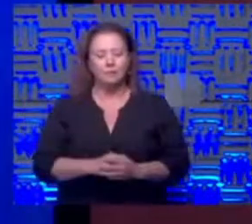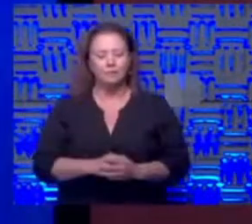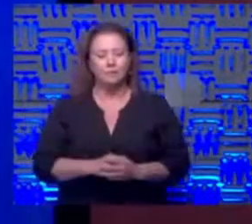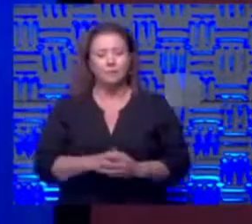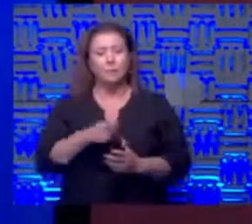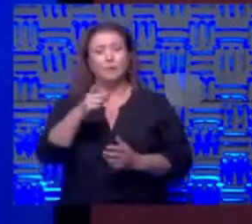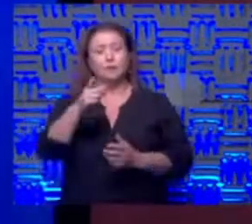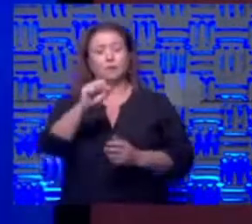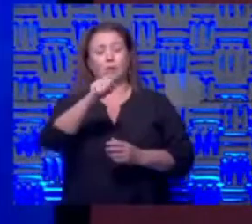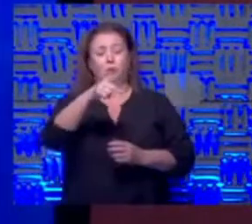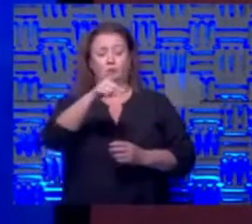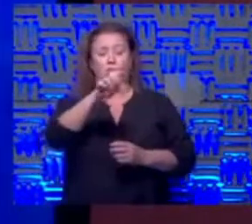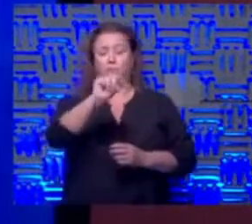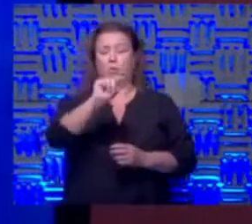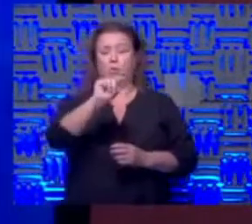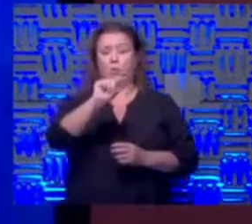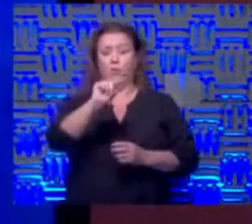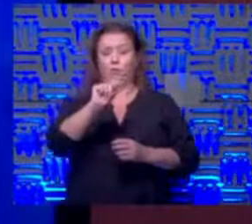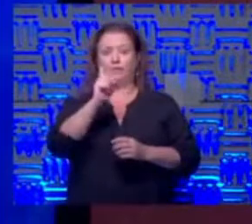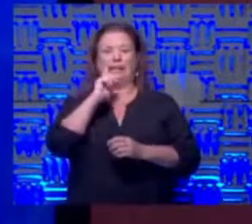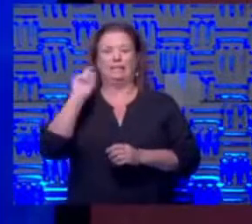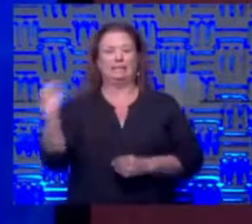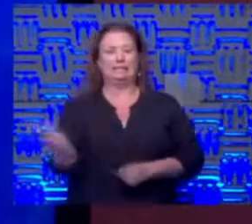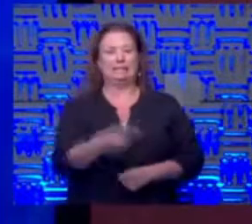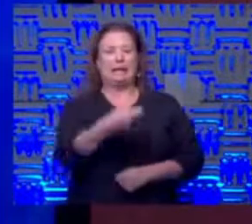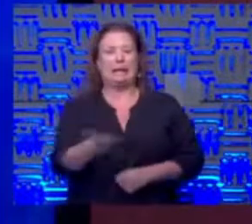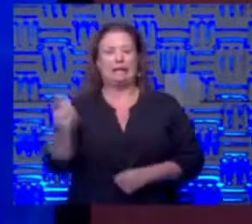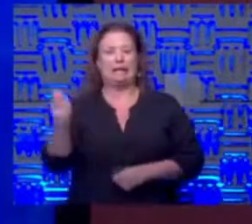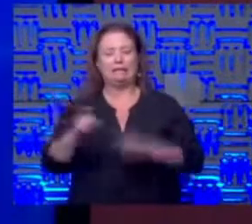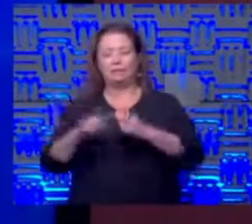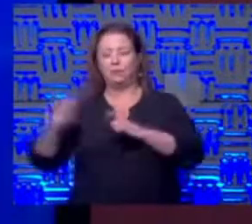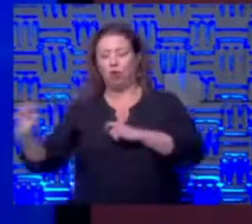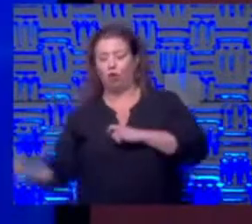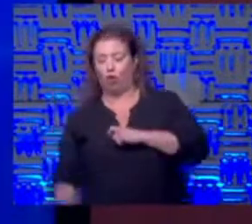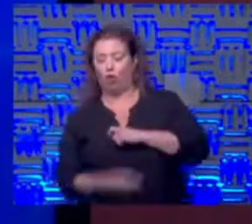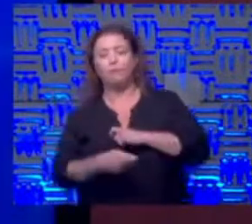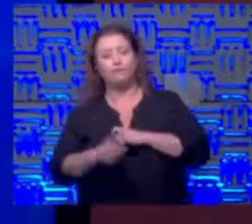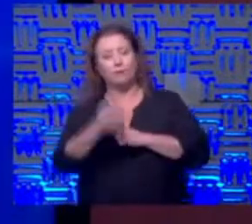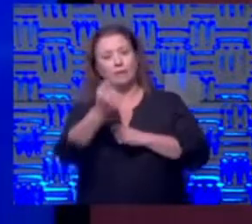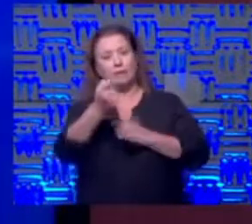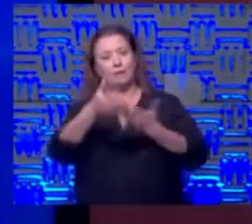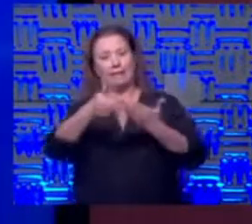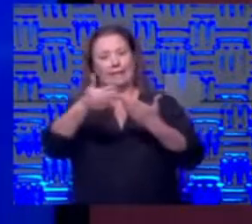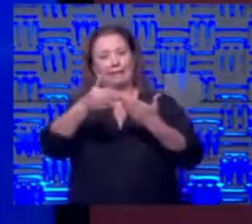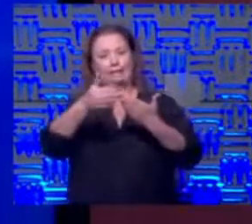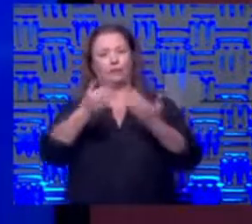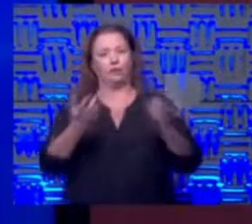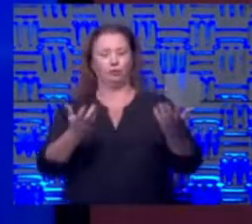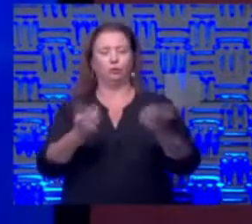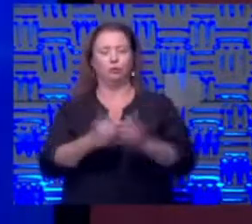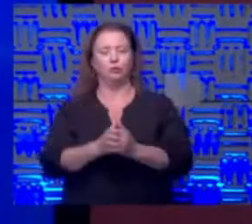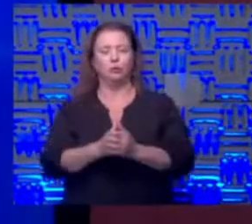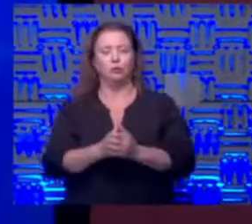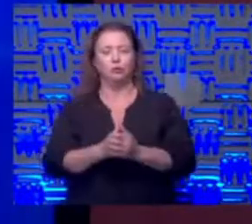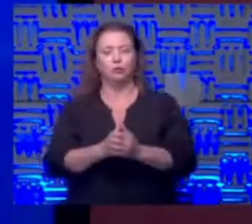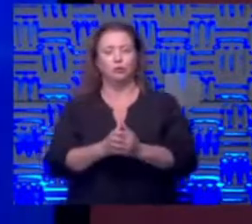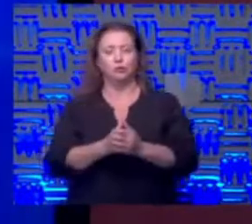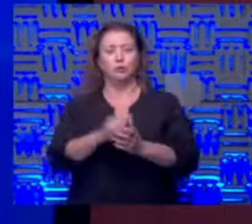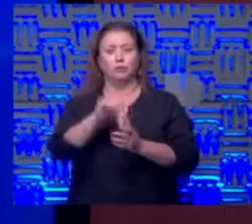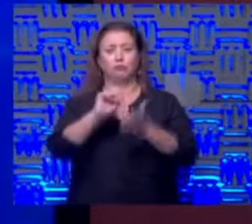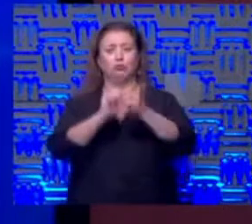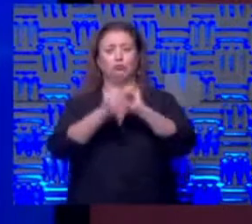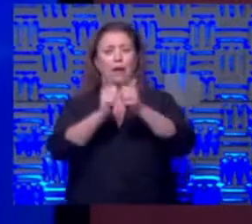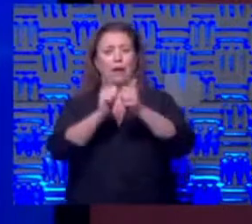You take a sport like tennis and golf, it's going to be a little easier. Yeah. Right? Going to work. Much easier. Even track